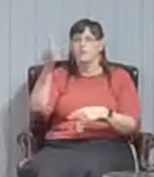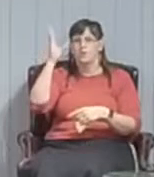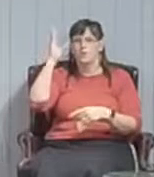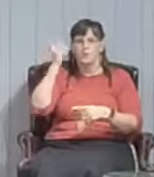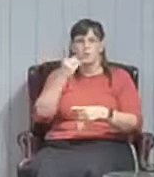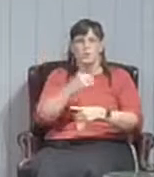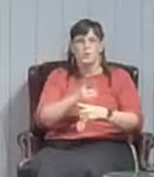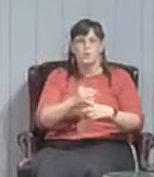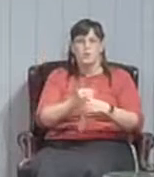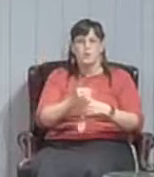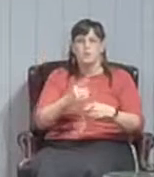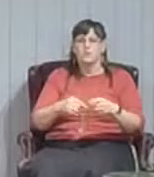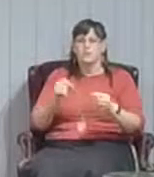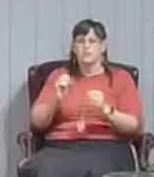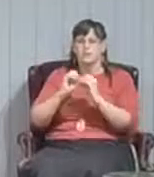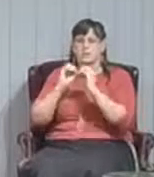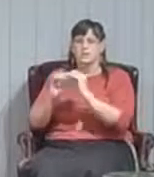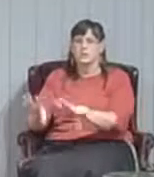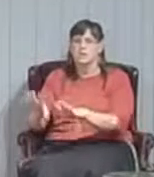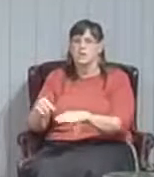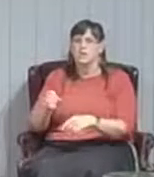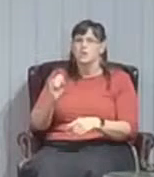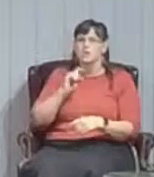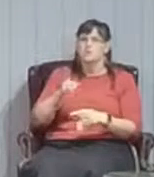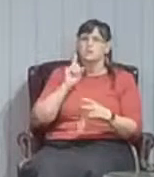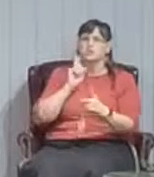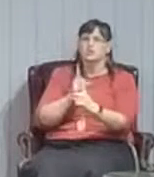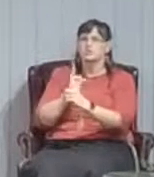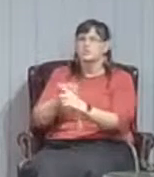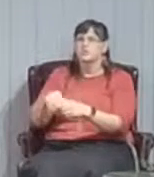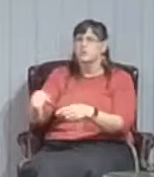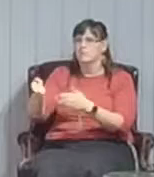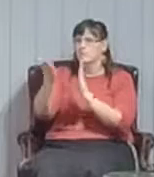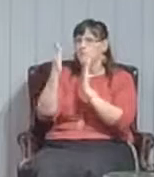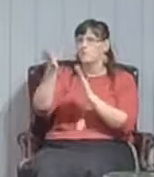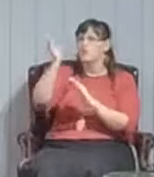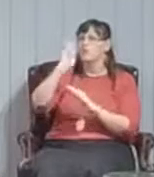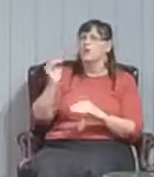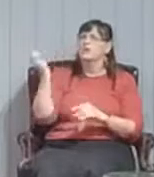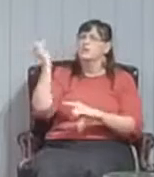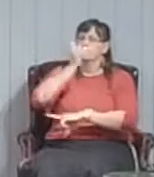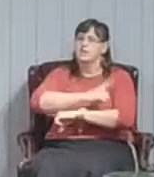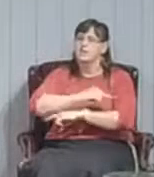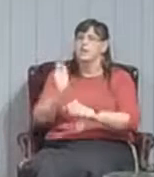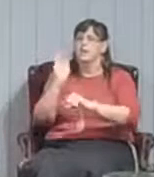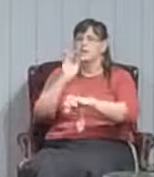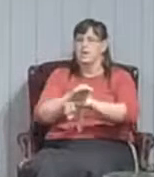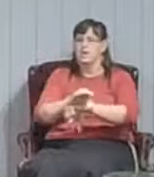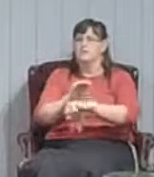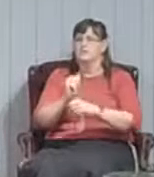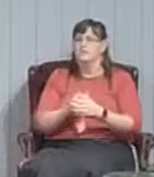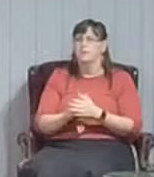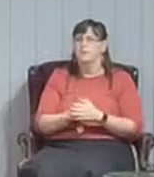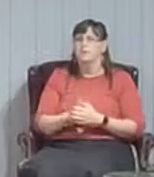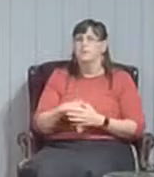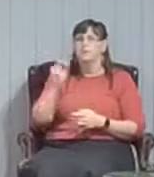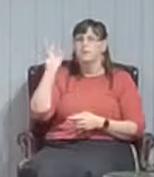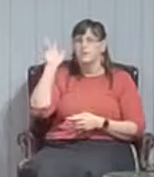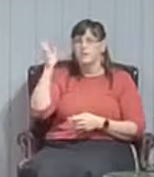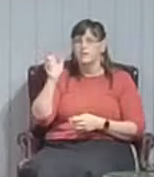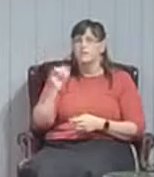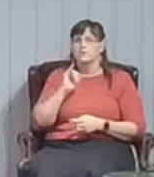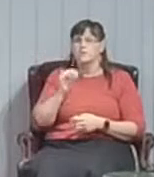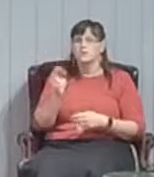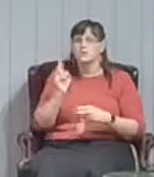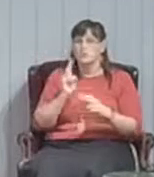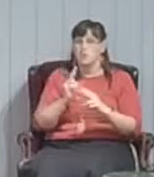down, which accused them before our God day and night. The devil is called. Now, he is a liar.